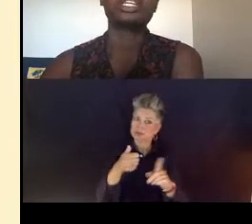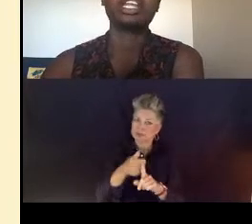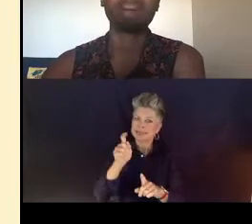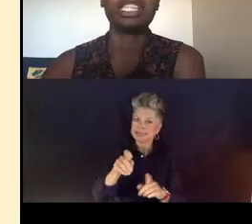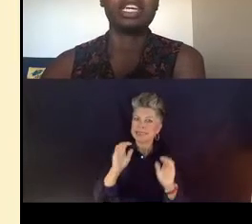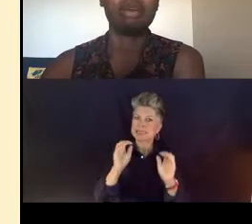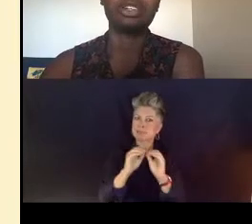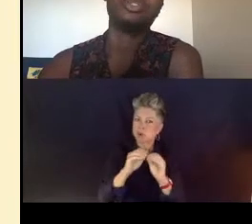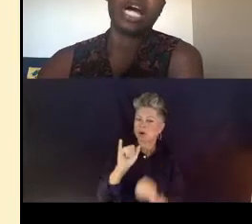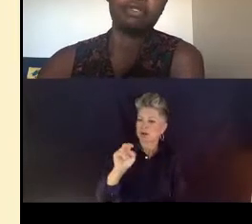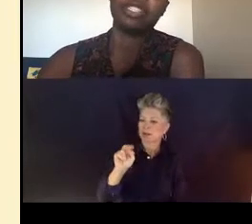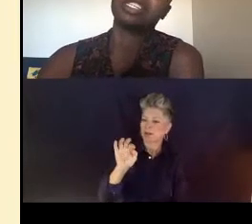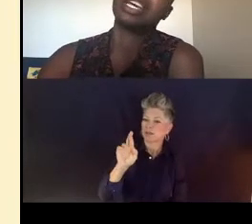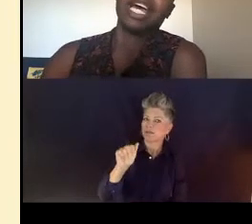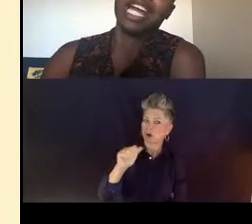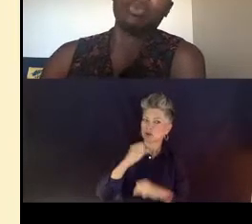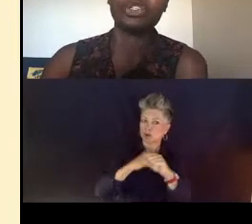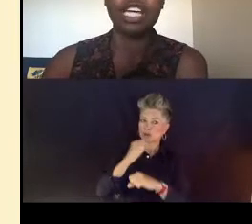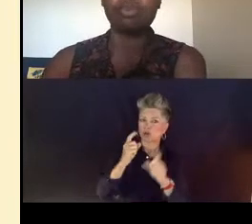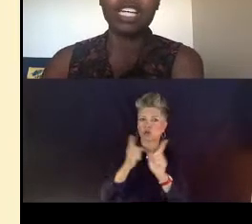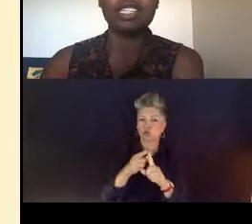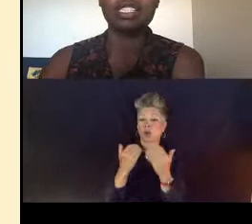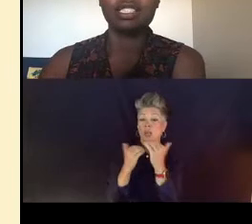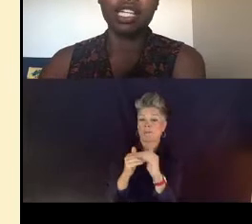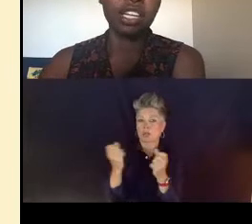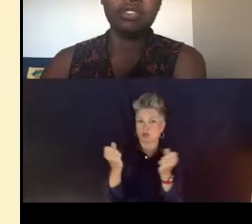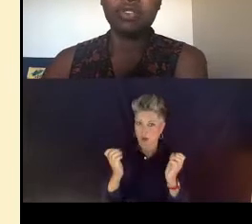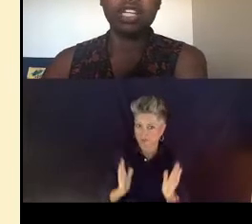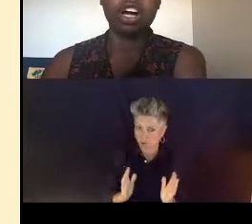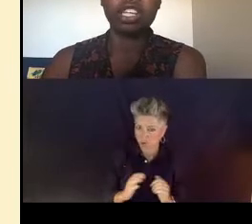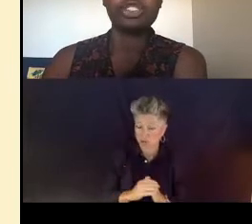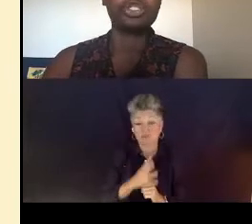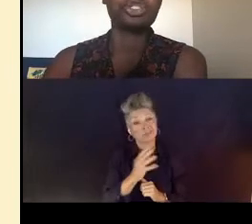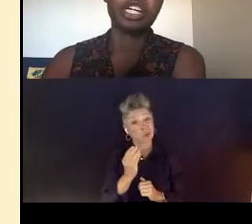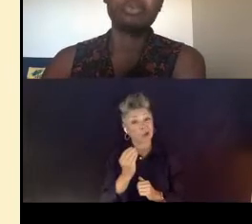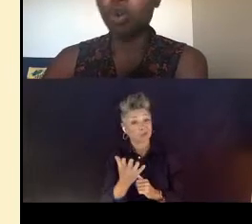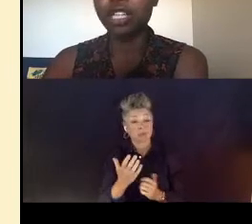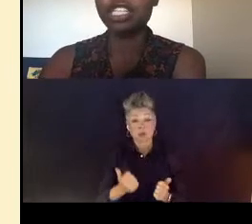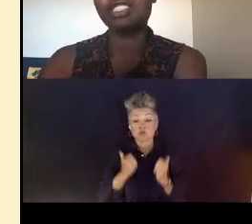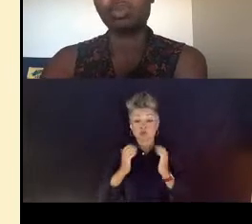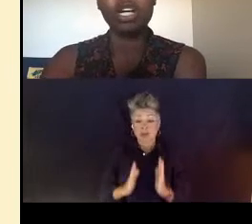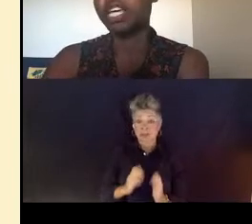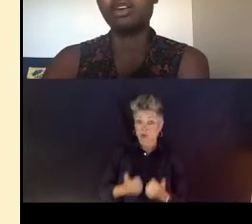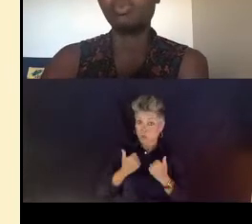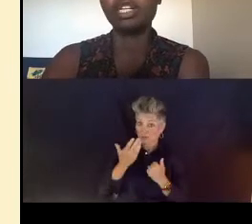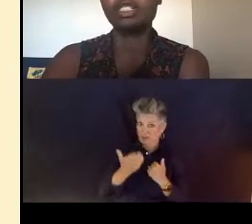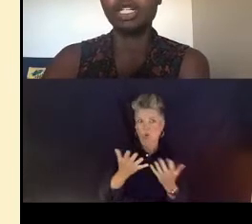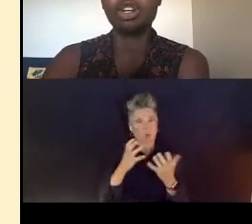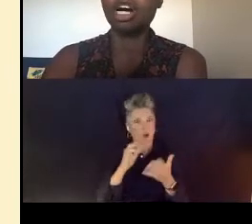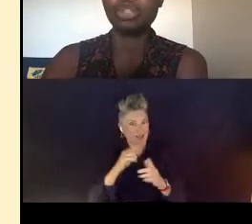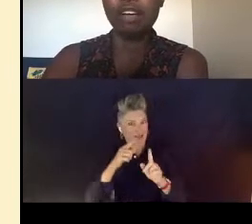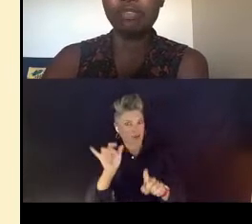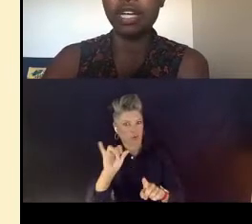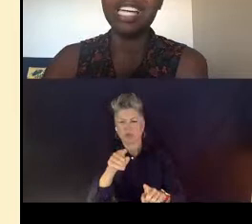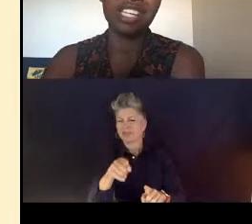infrastructure to limit the amount of drivers. And I will say residents that live along this street want this as well. They don't want as much